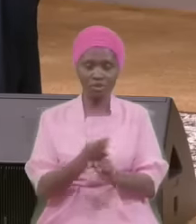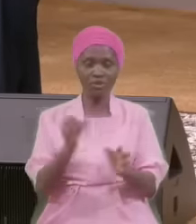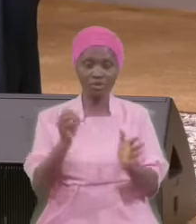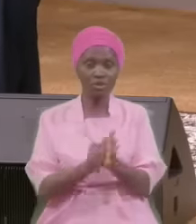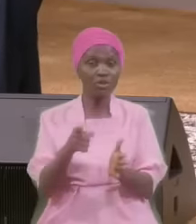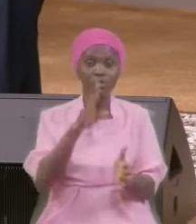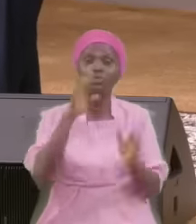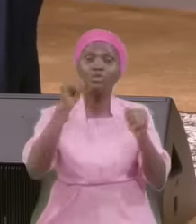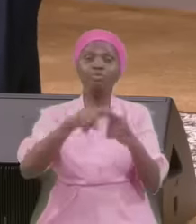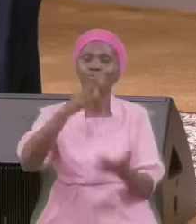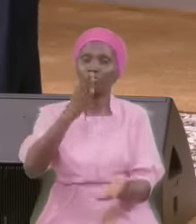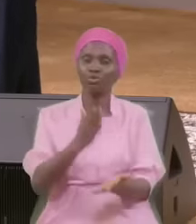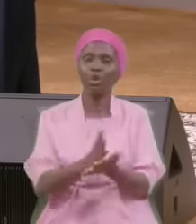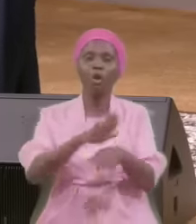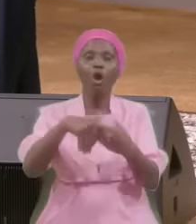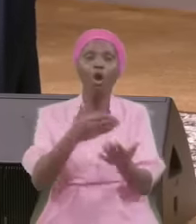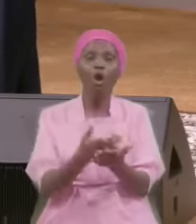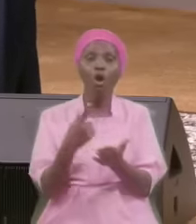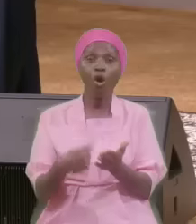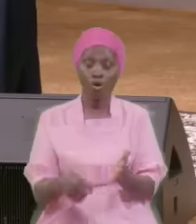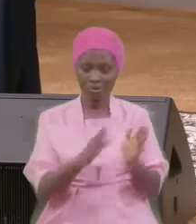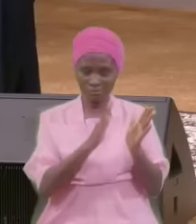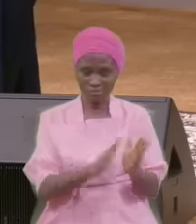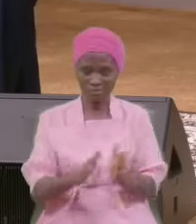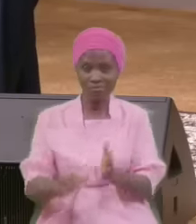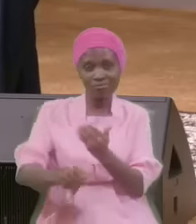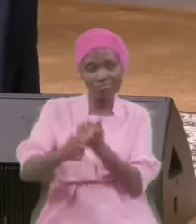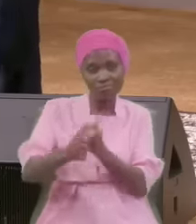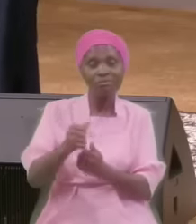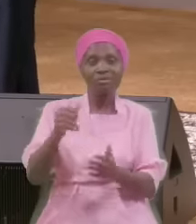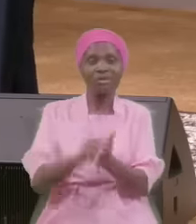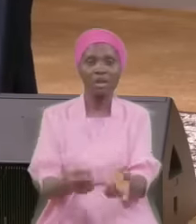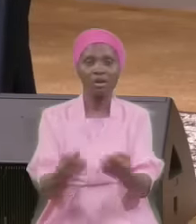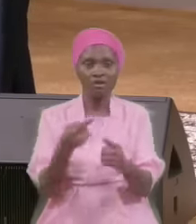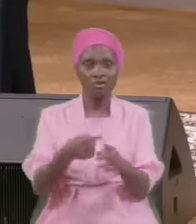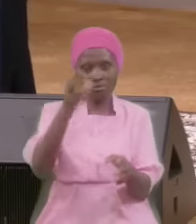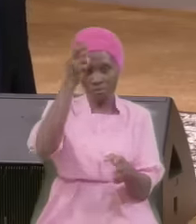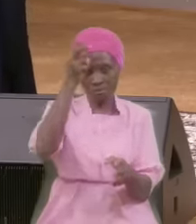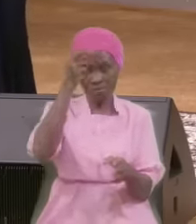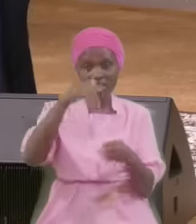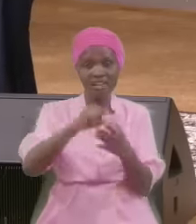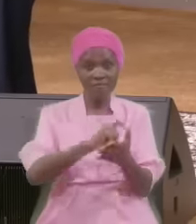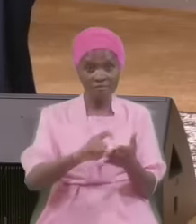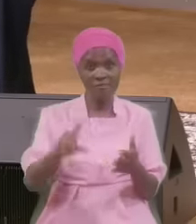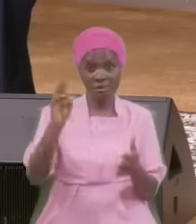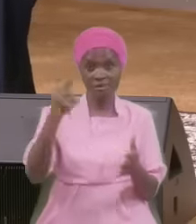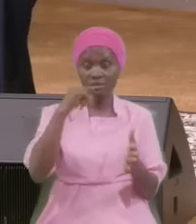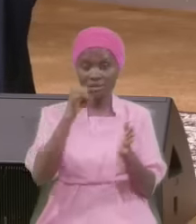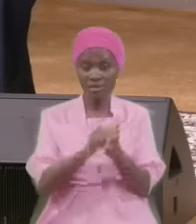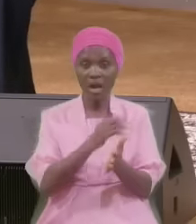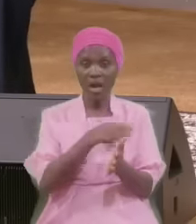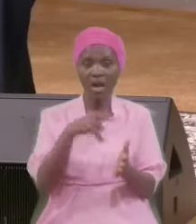of the devil. That's of the devil. Verse 17. In verse 17, it says, and take the helmet